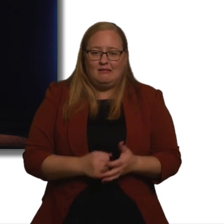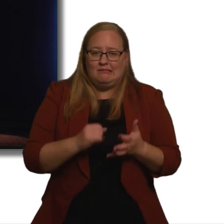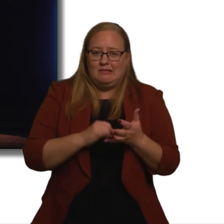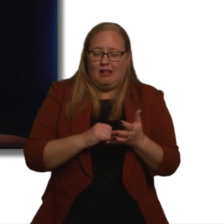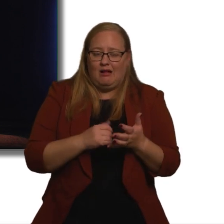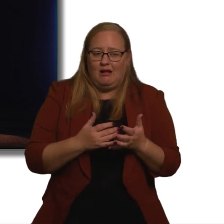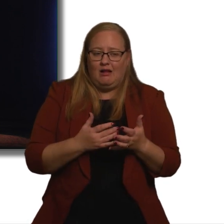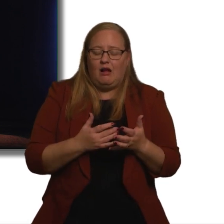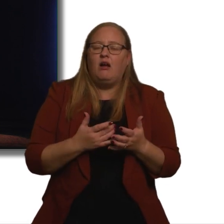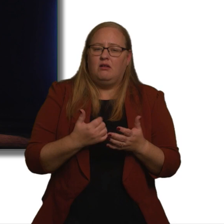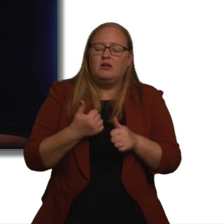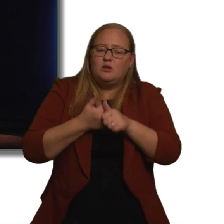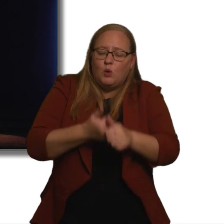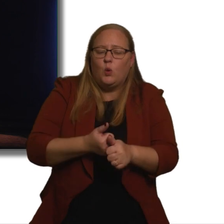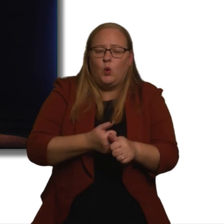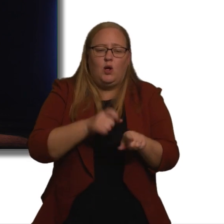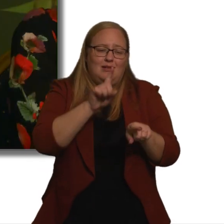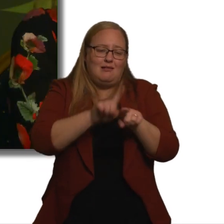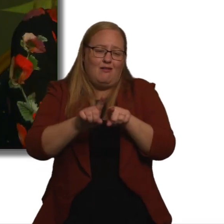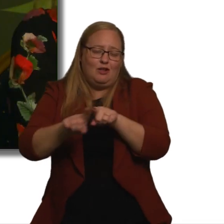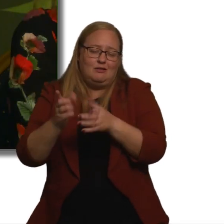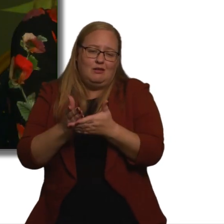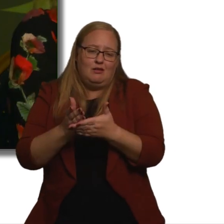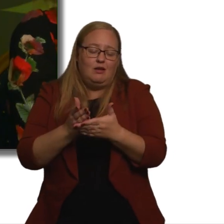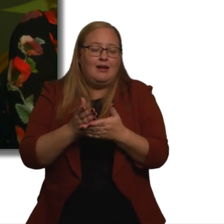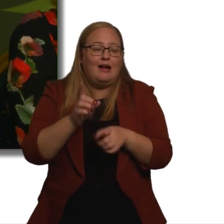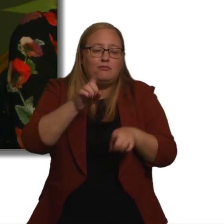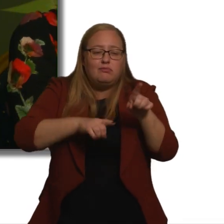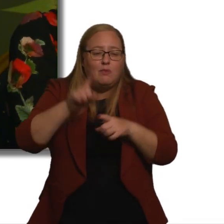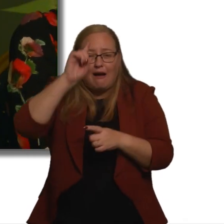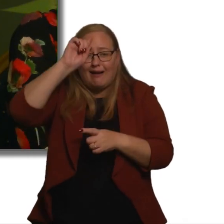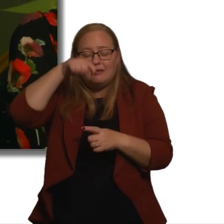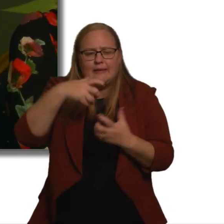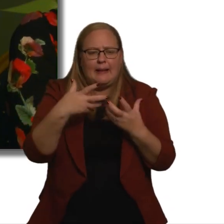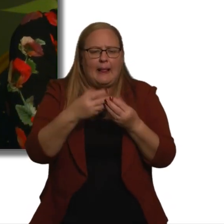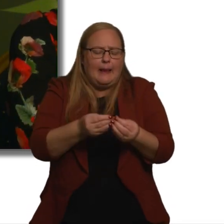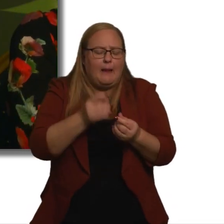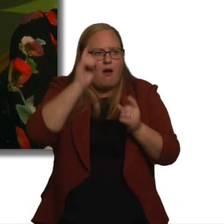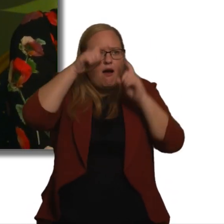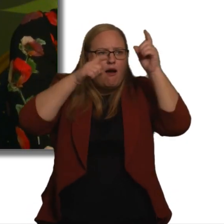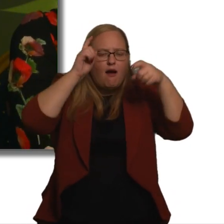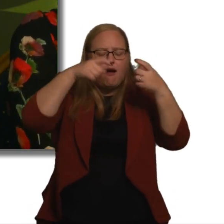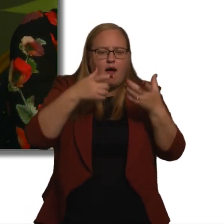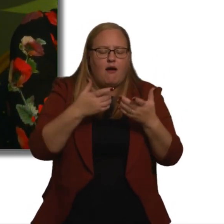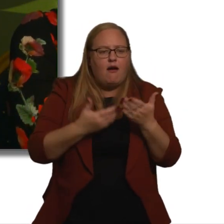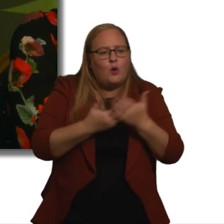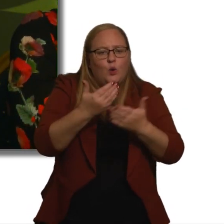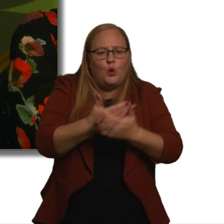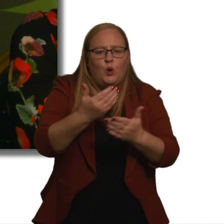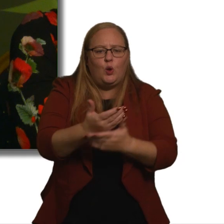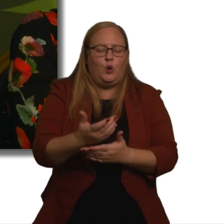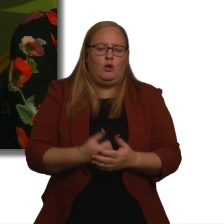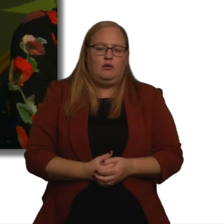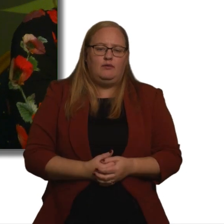We definitely support diversity. I think diverse ideas, they fuel innovation and they fuel our relevance, but exactly as